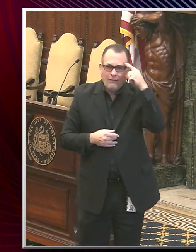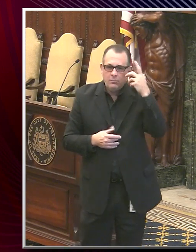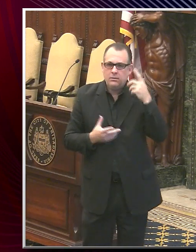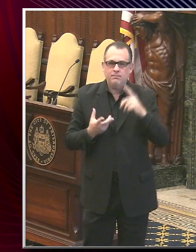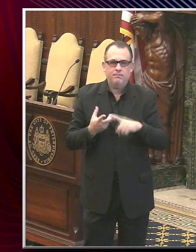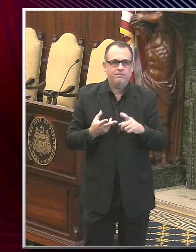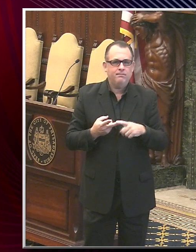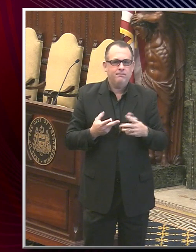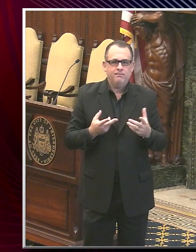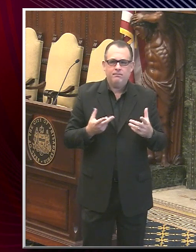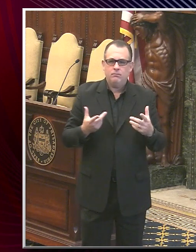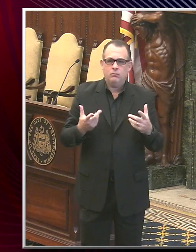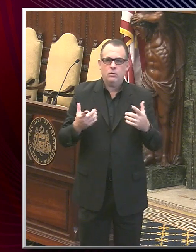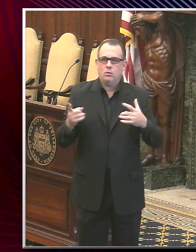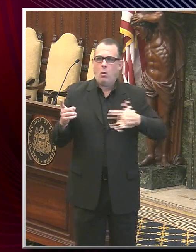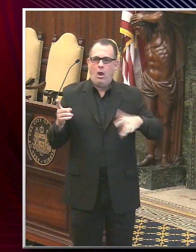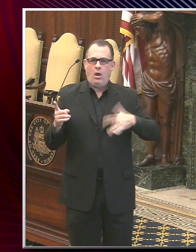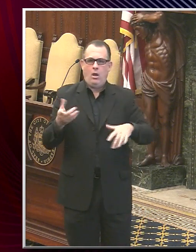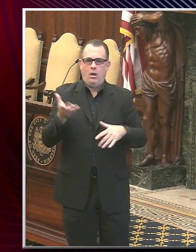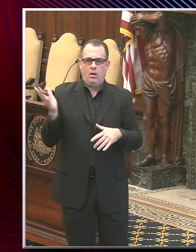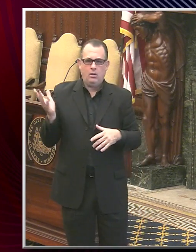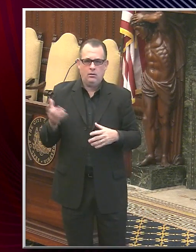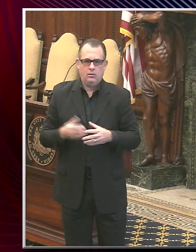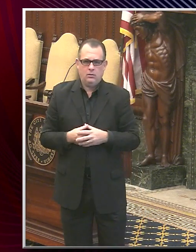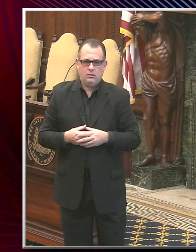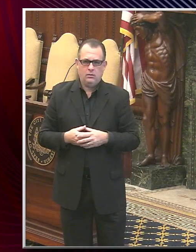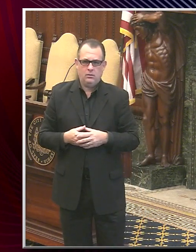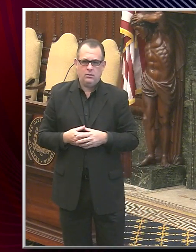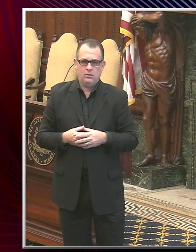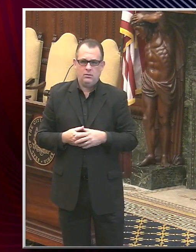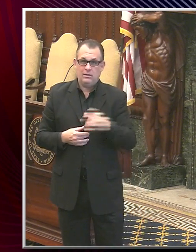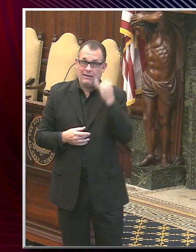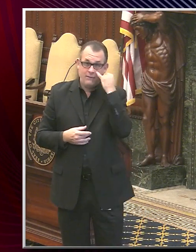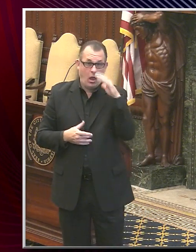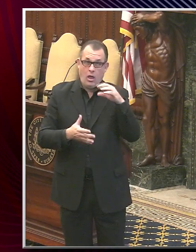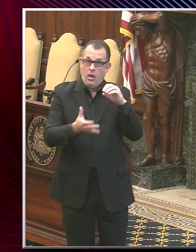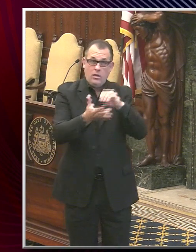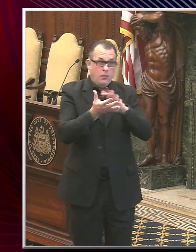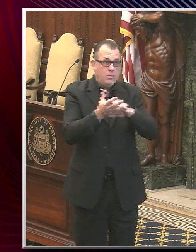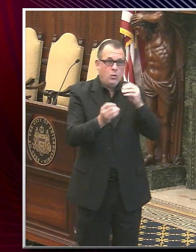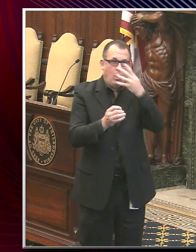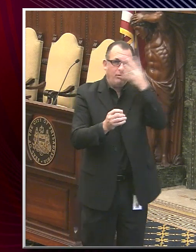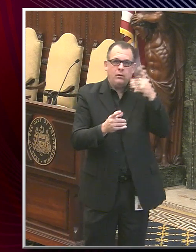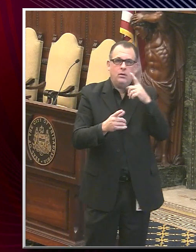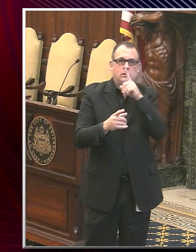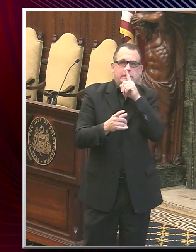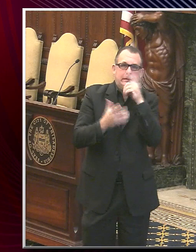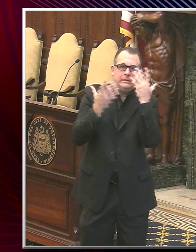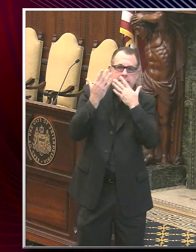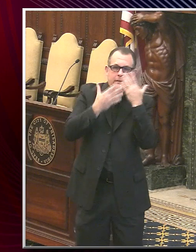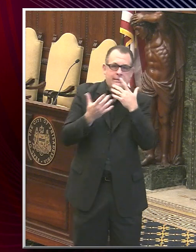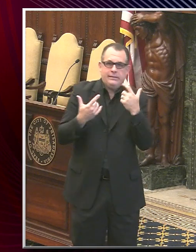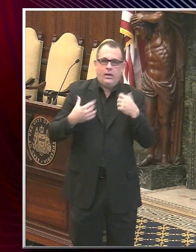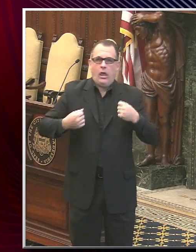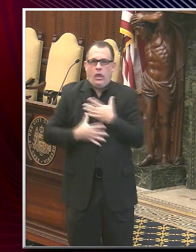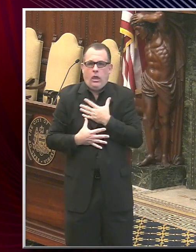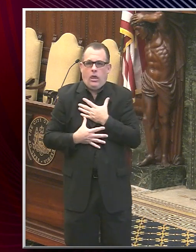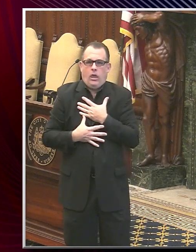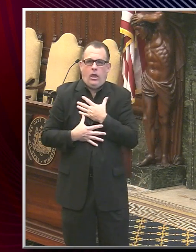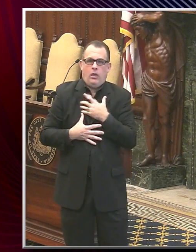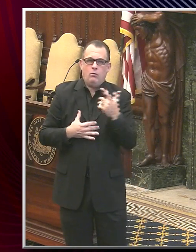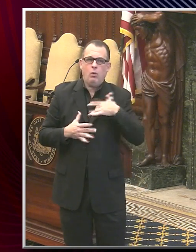if their documented status is different than other folks. They don't want to reach out to